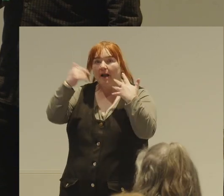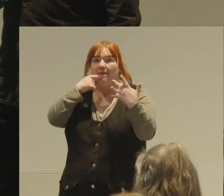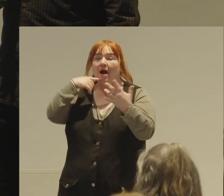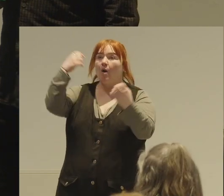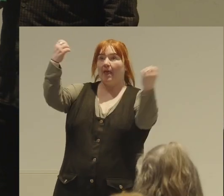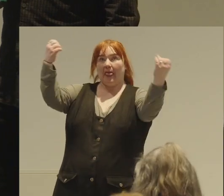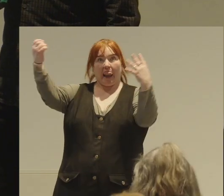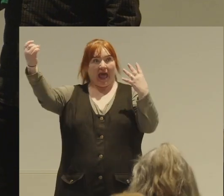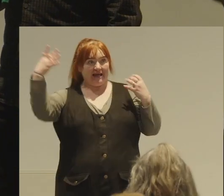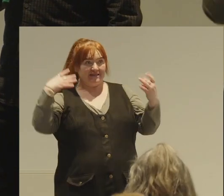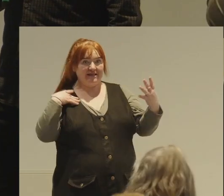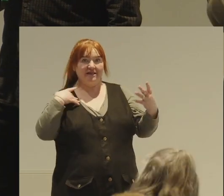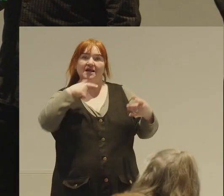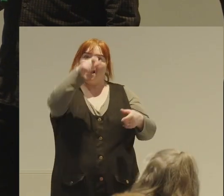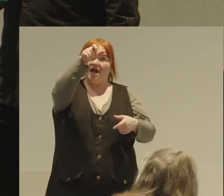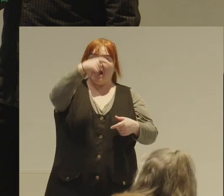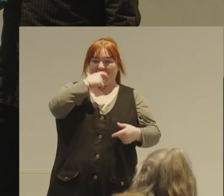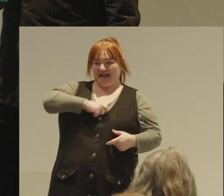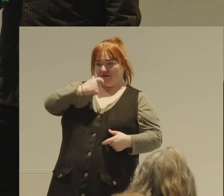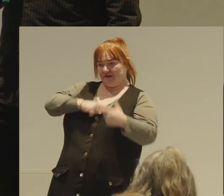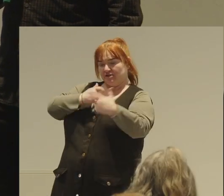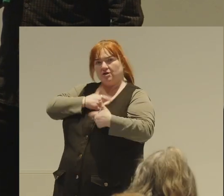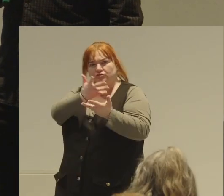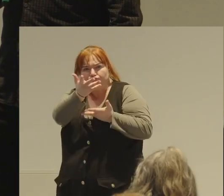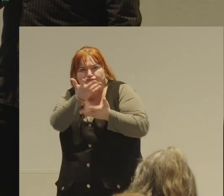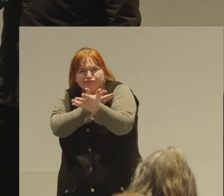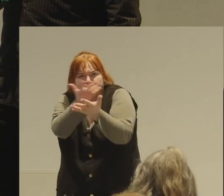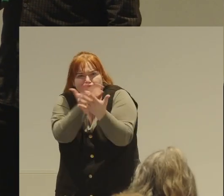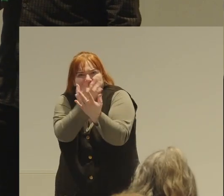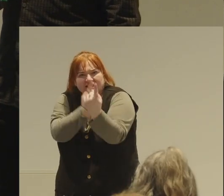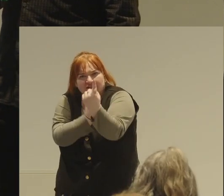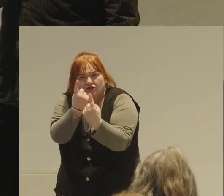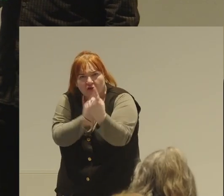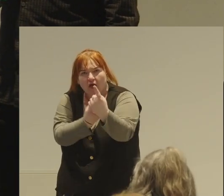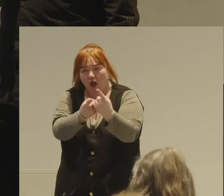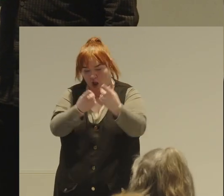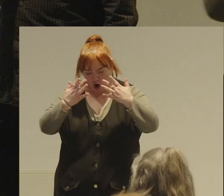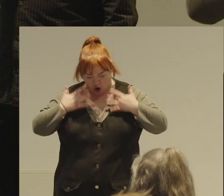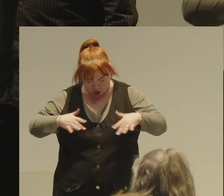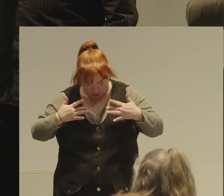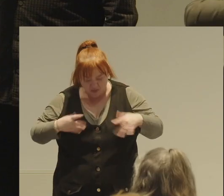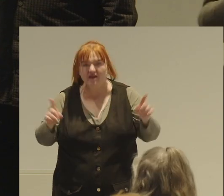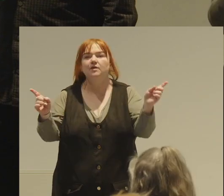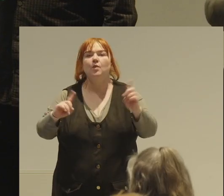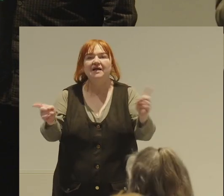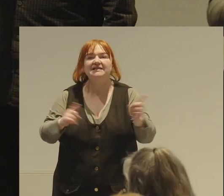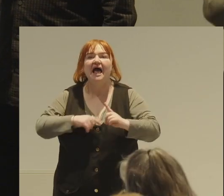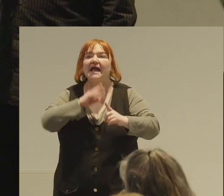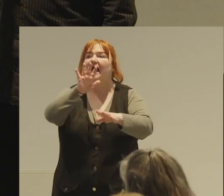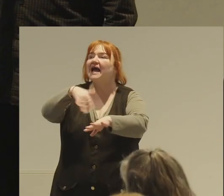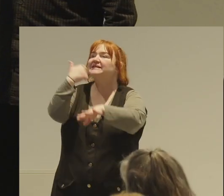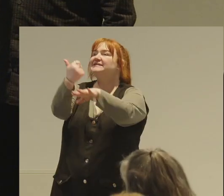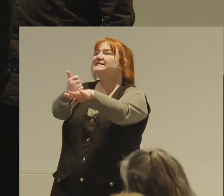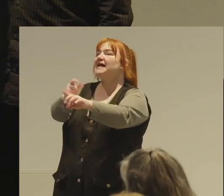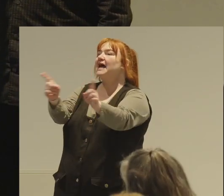between each other, what the clothing are like and what the setting is like.